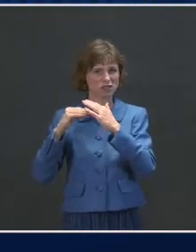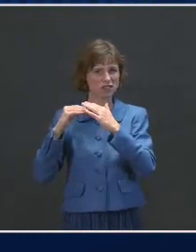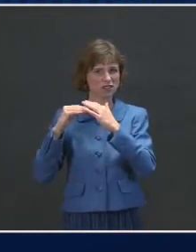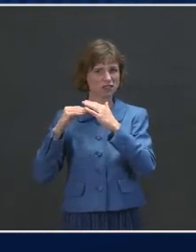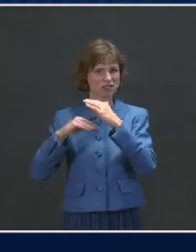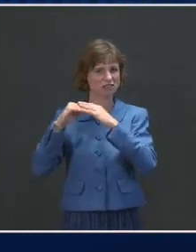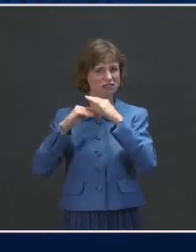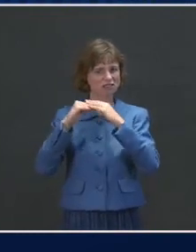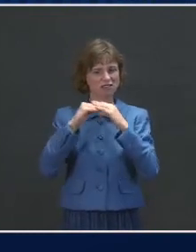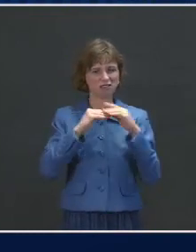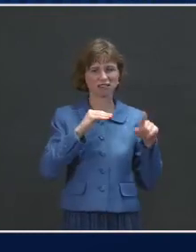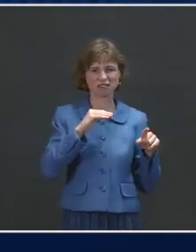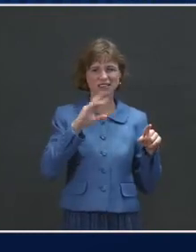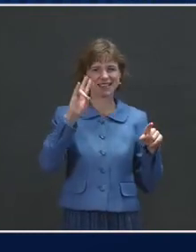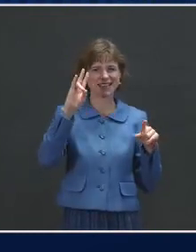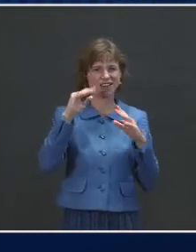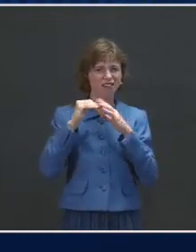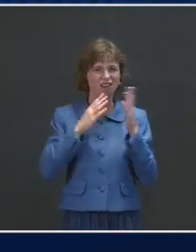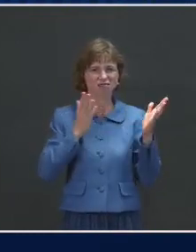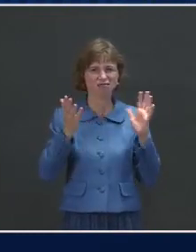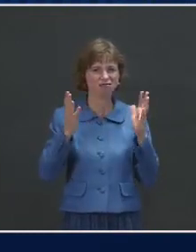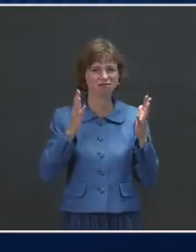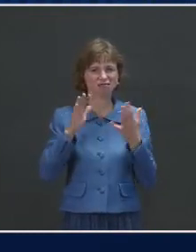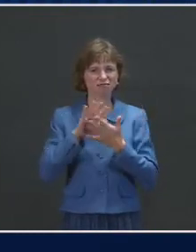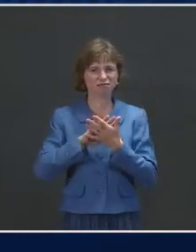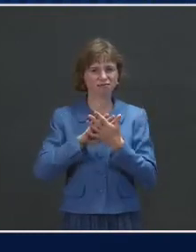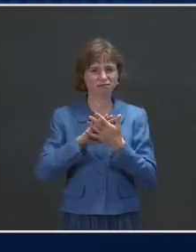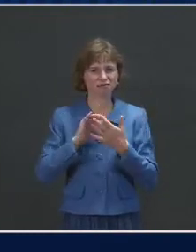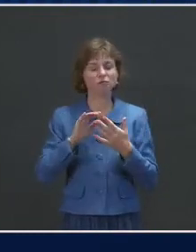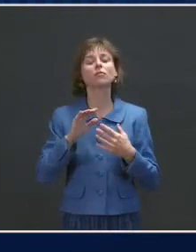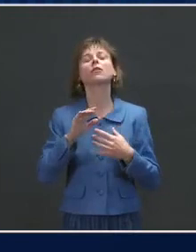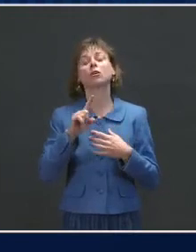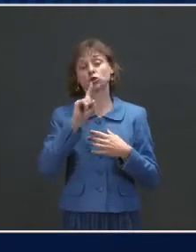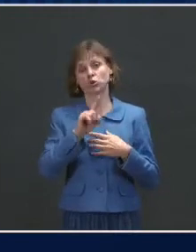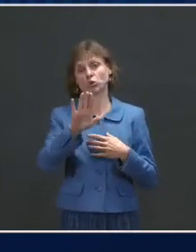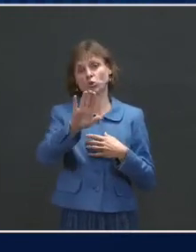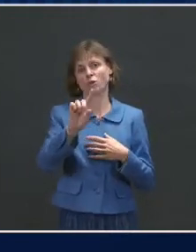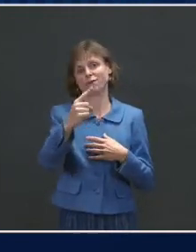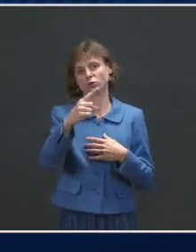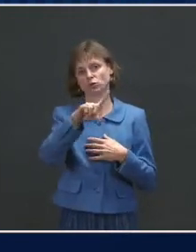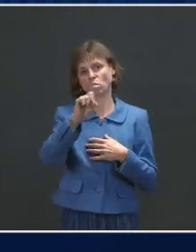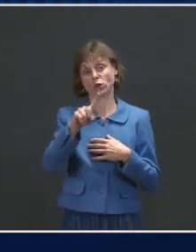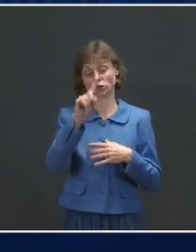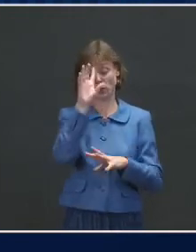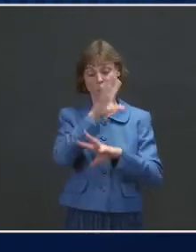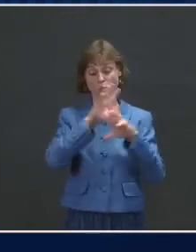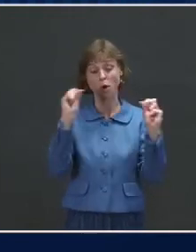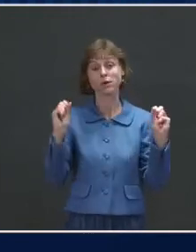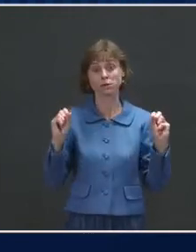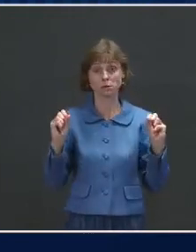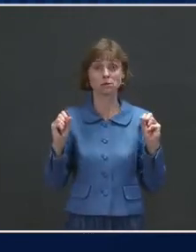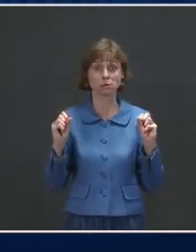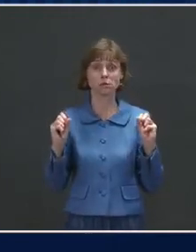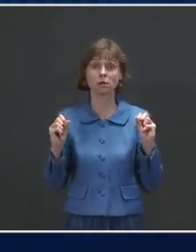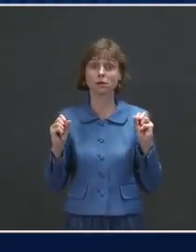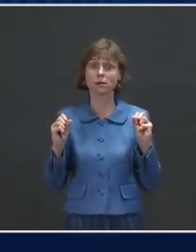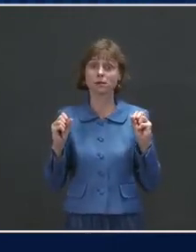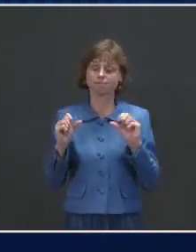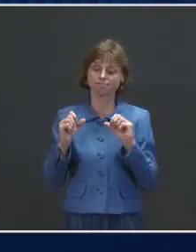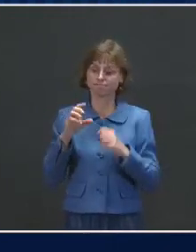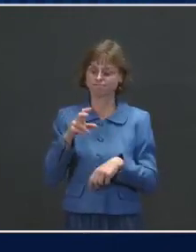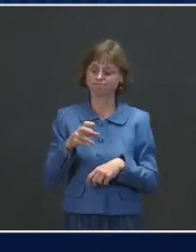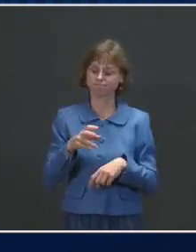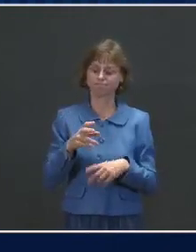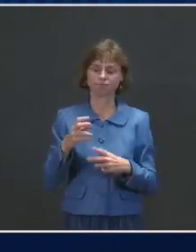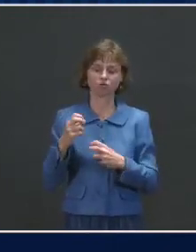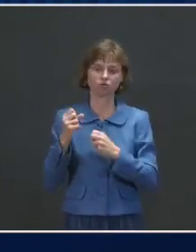the 60,000 and the 75,000? Sure. Well, in the first question, the president remains firmly committed to